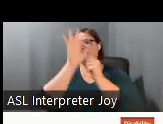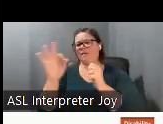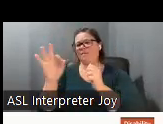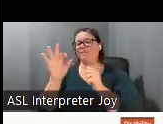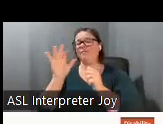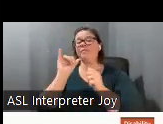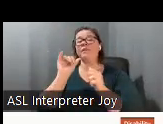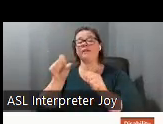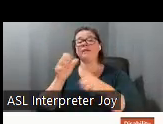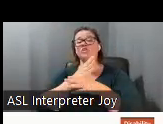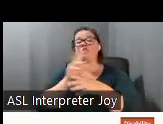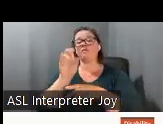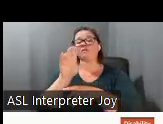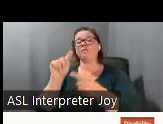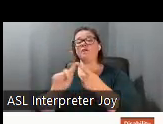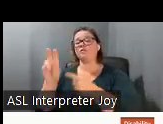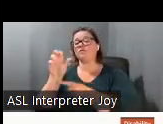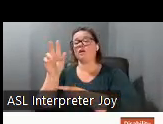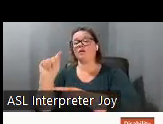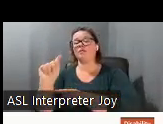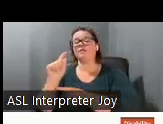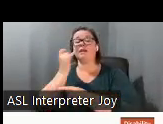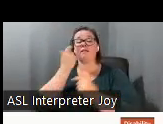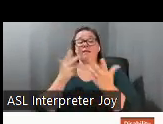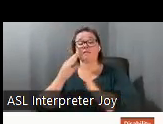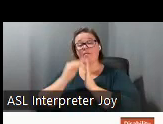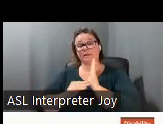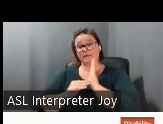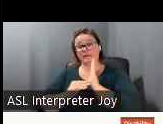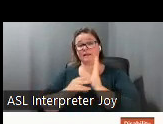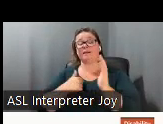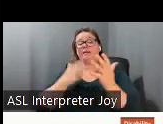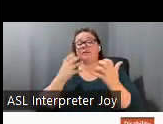shared vault to vault. So if I've completed this and I want to